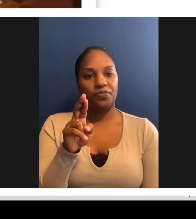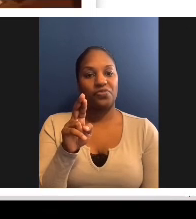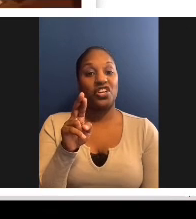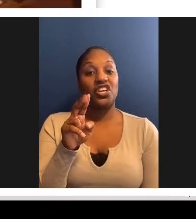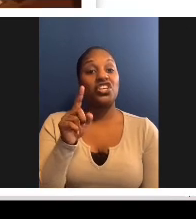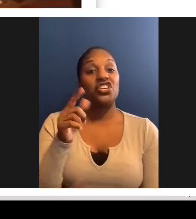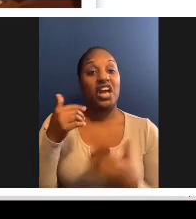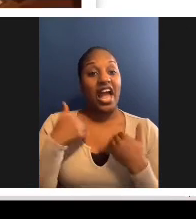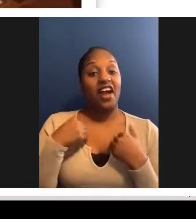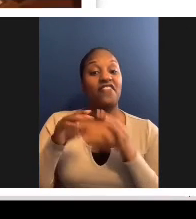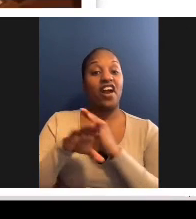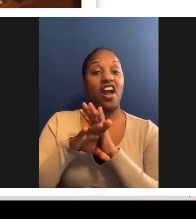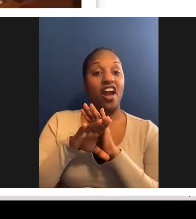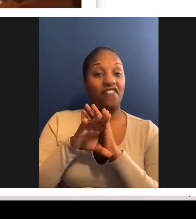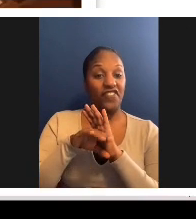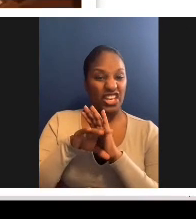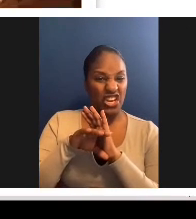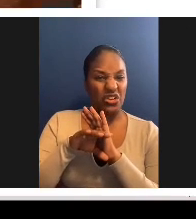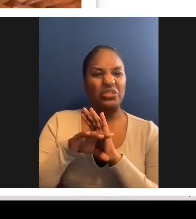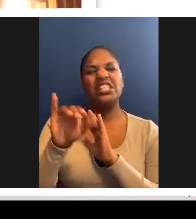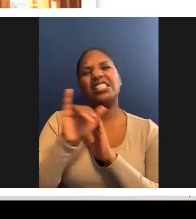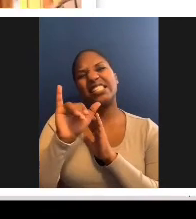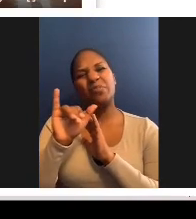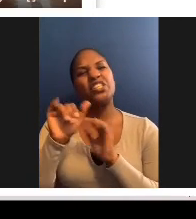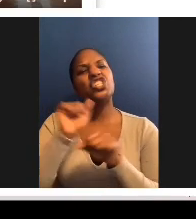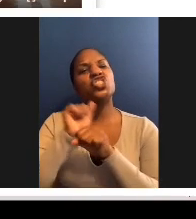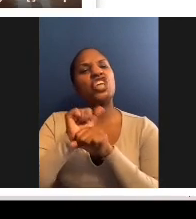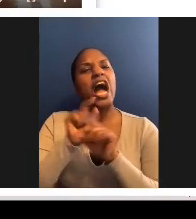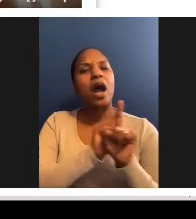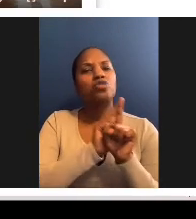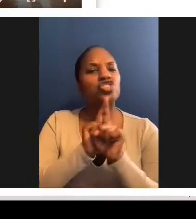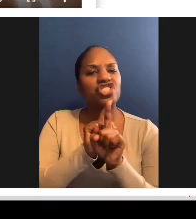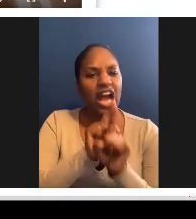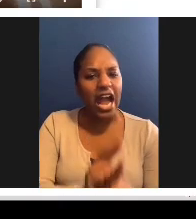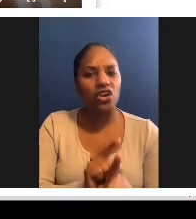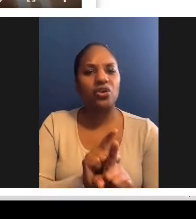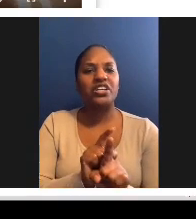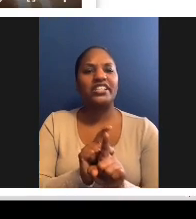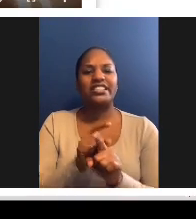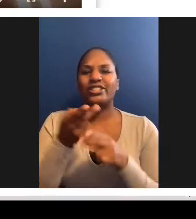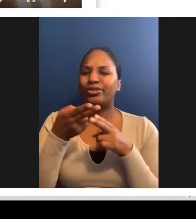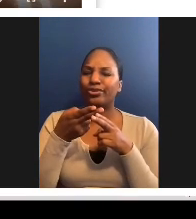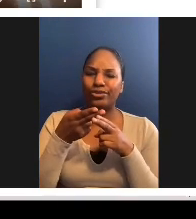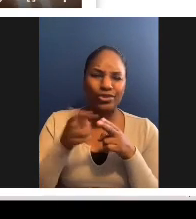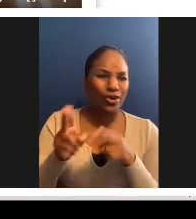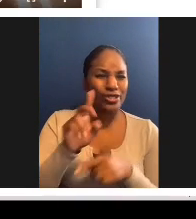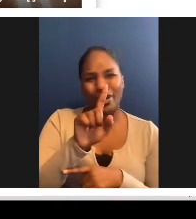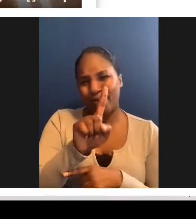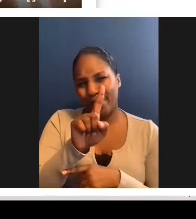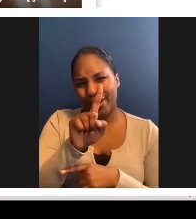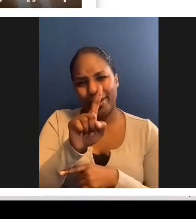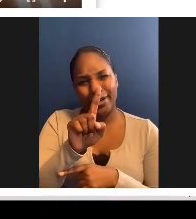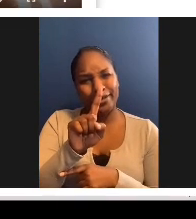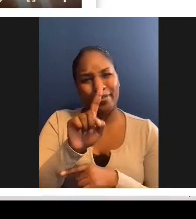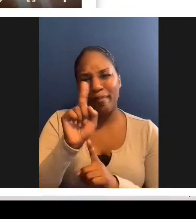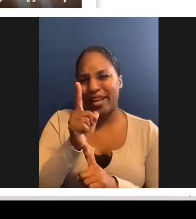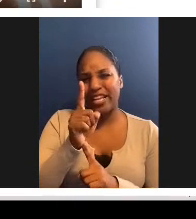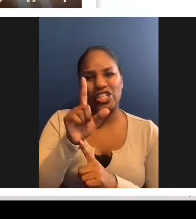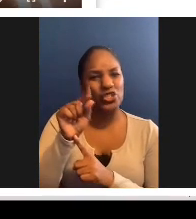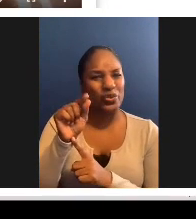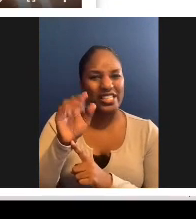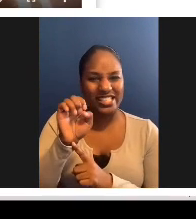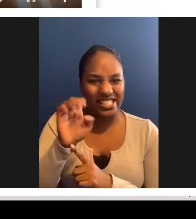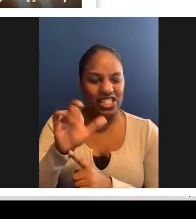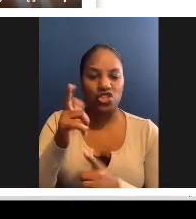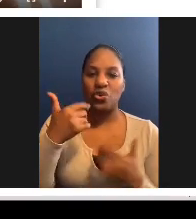there's a video that comes here. It's like a job shadowing. This video is it's a minute and 27 seconds. You have carpenters that